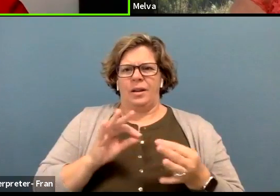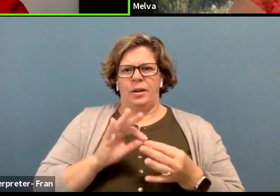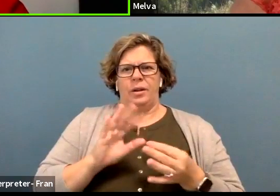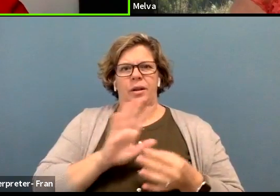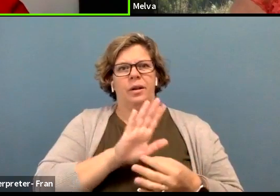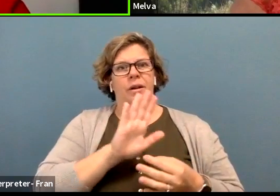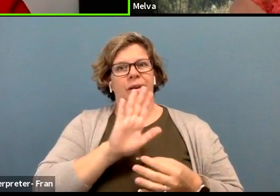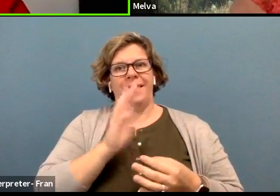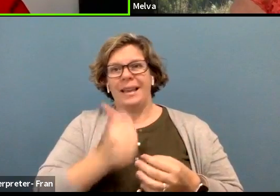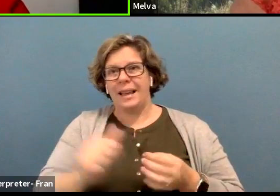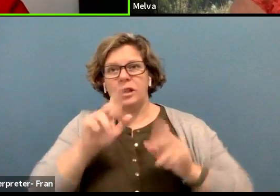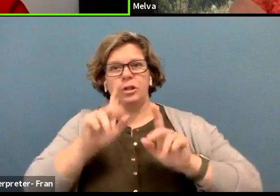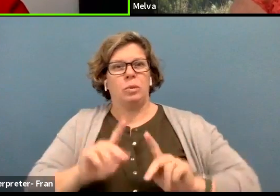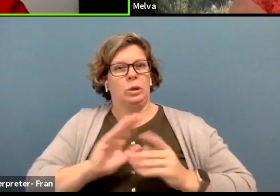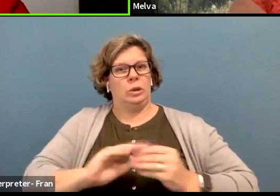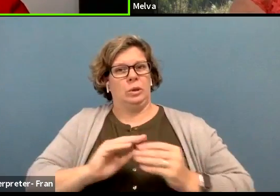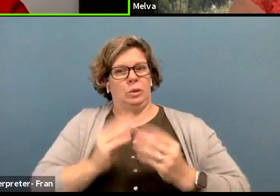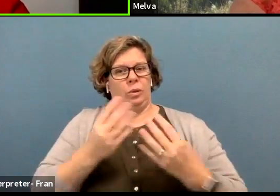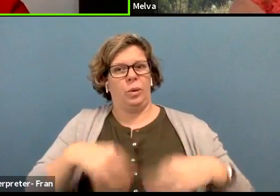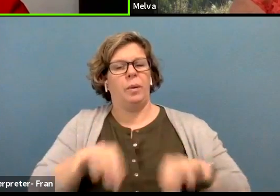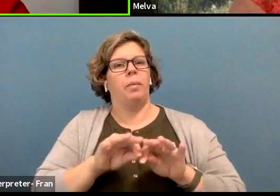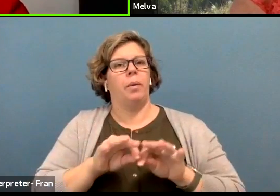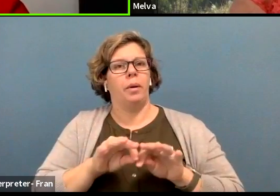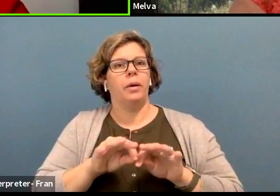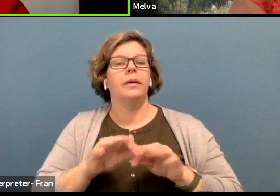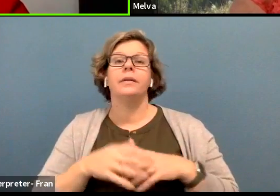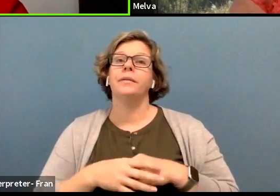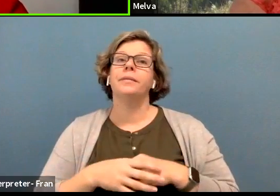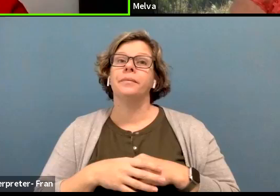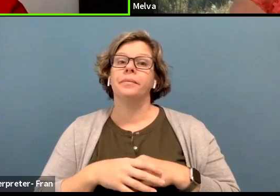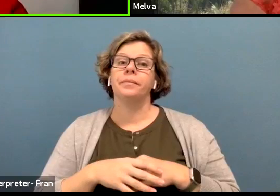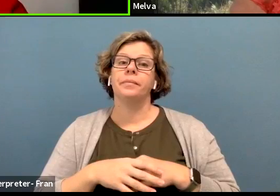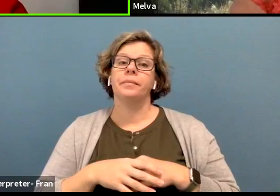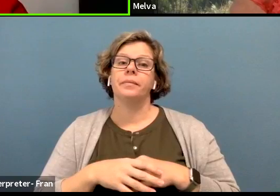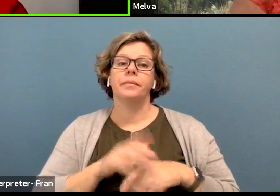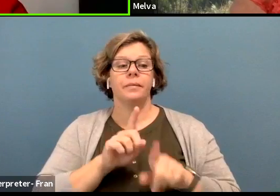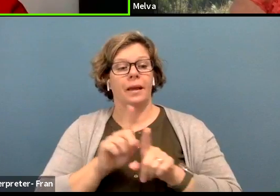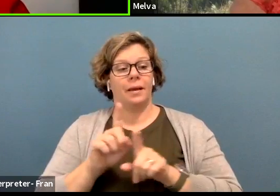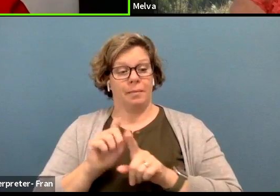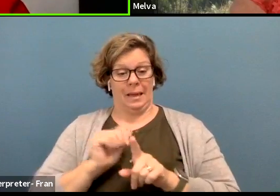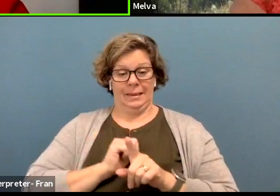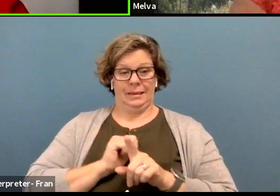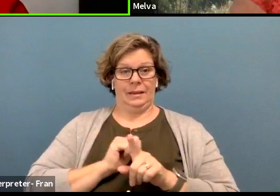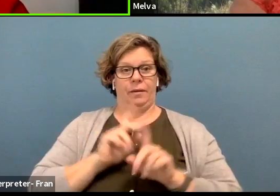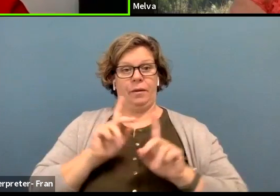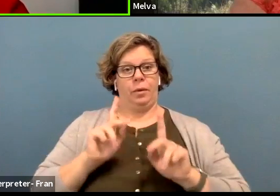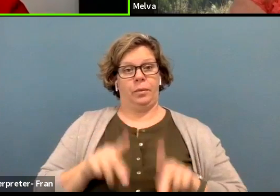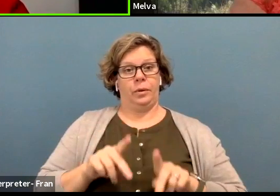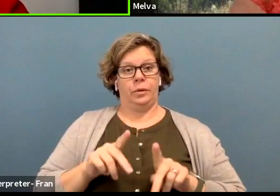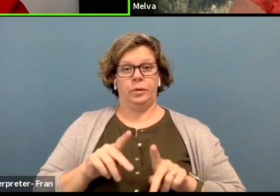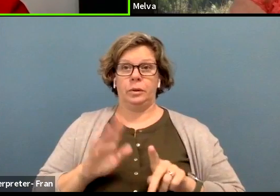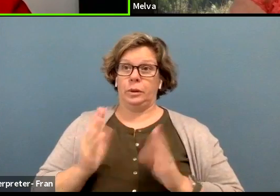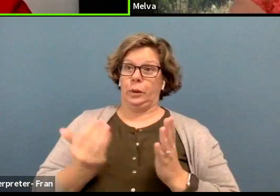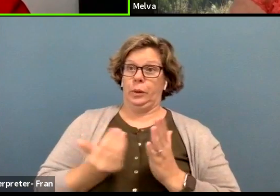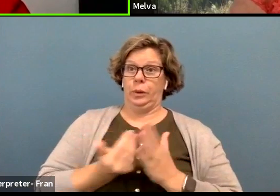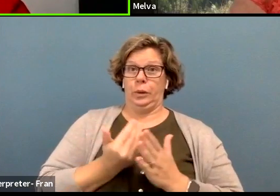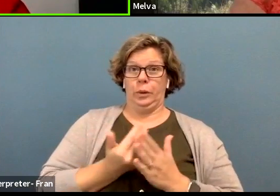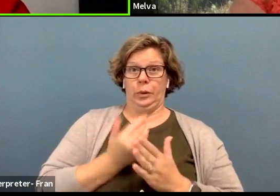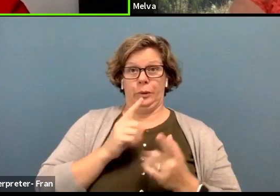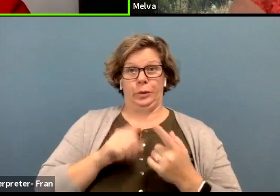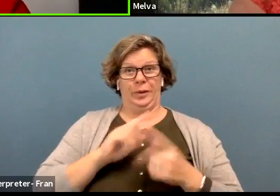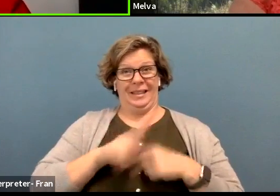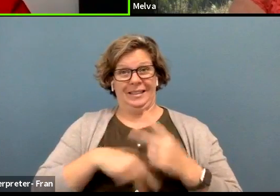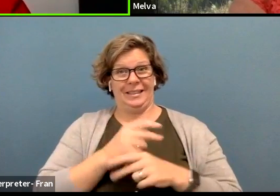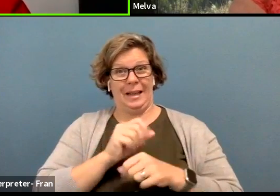is important. And so if as a person who is fairly new to the movement, especially